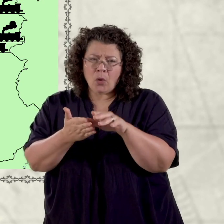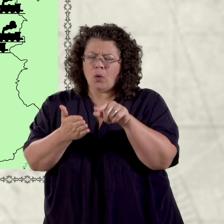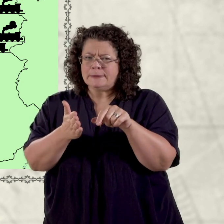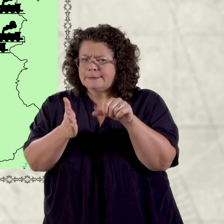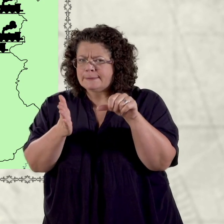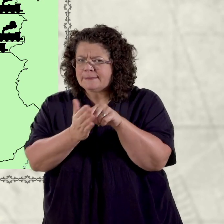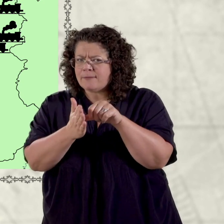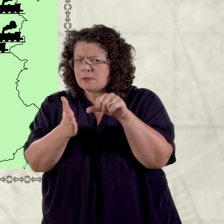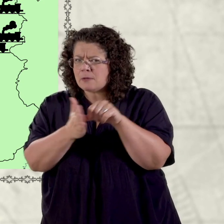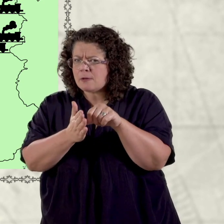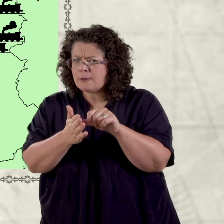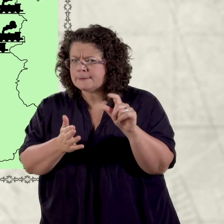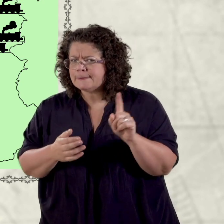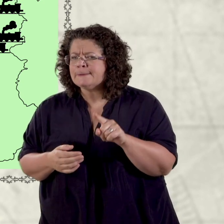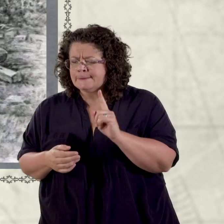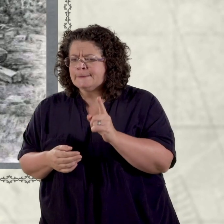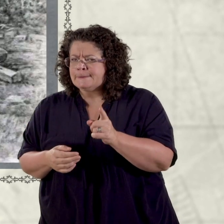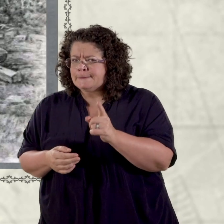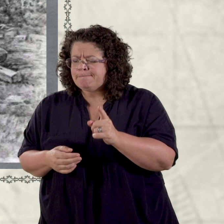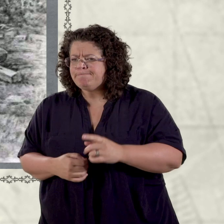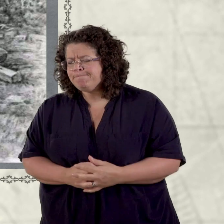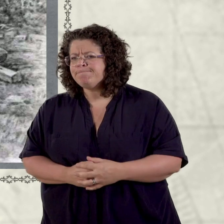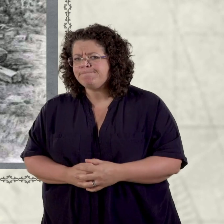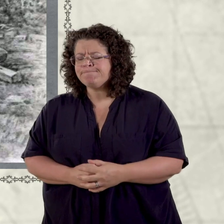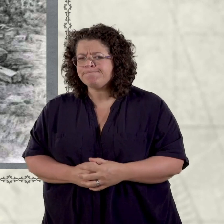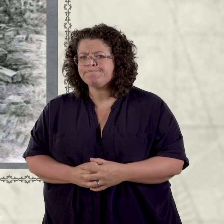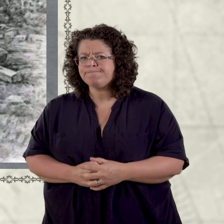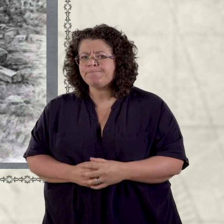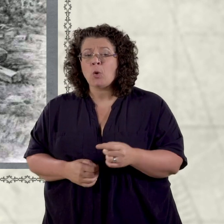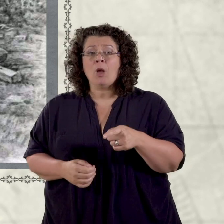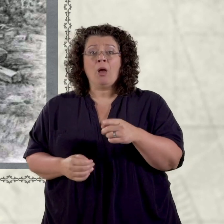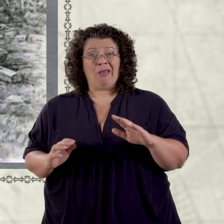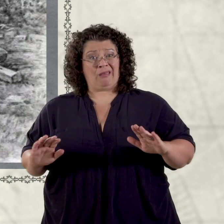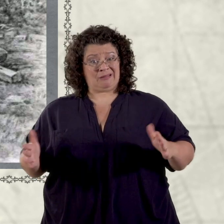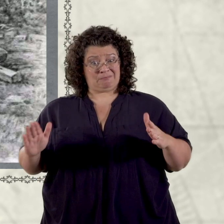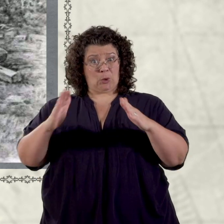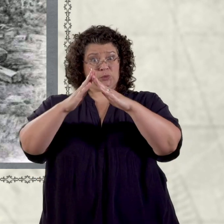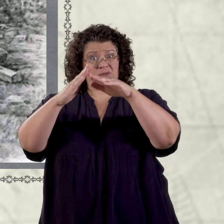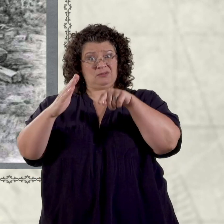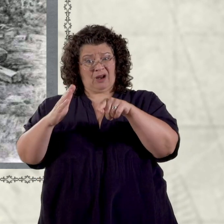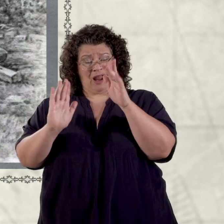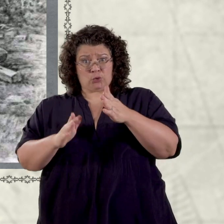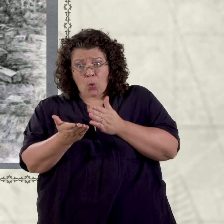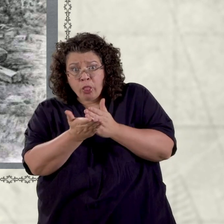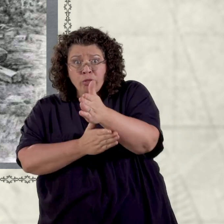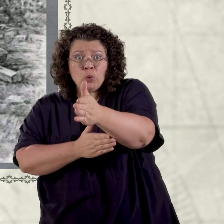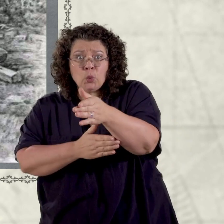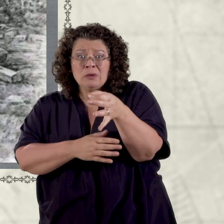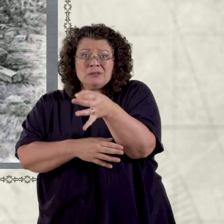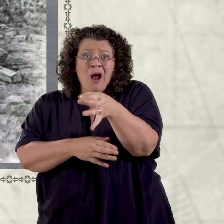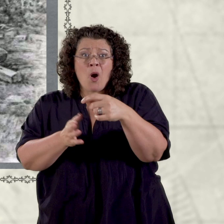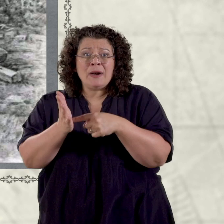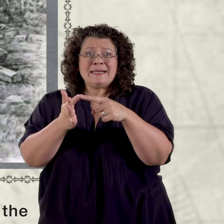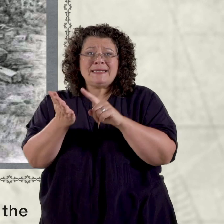This was the most difficult section. We had to pass through a town called Talerdig, but Talerdig stood on a